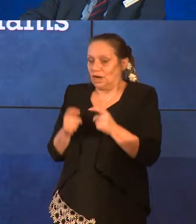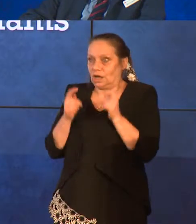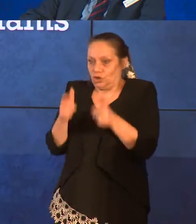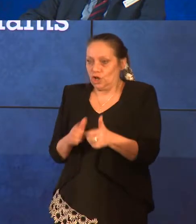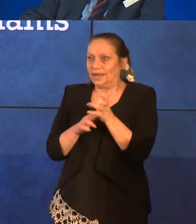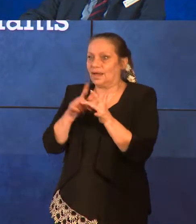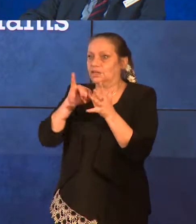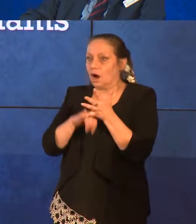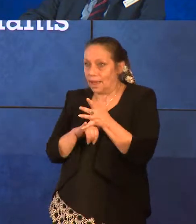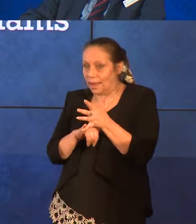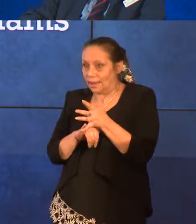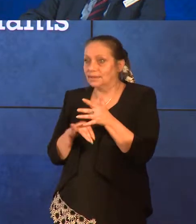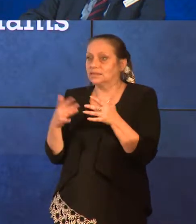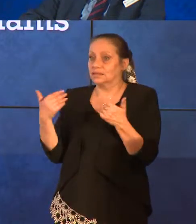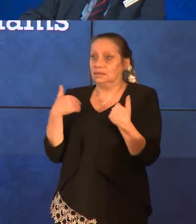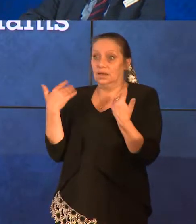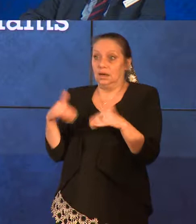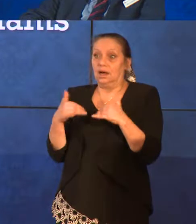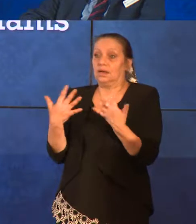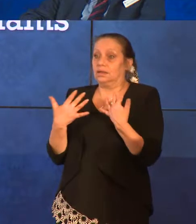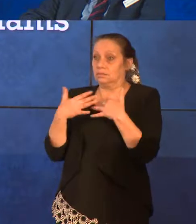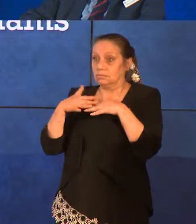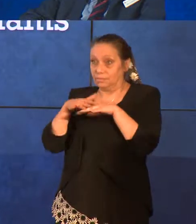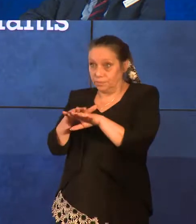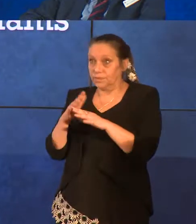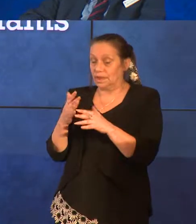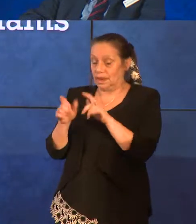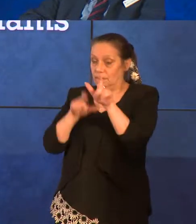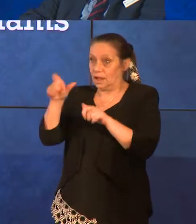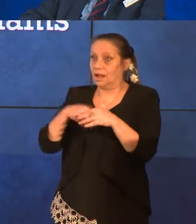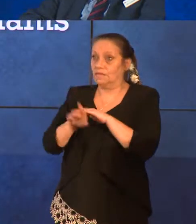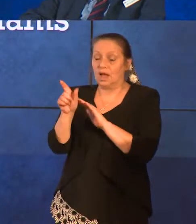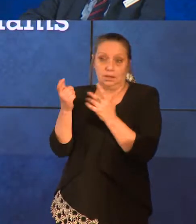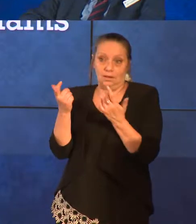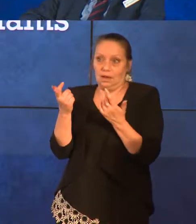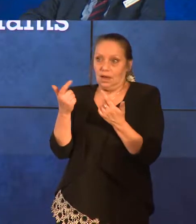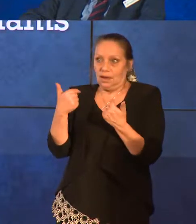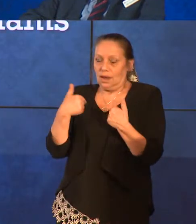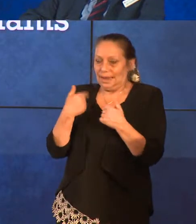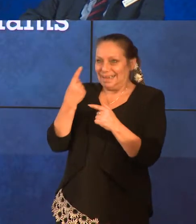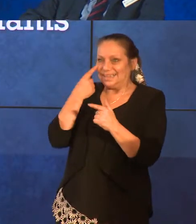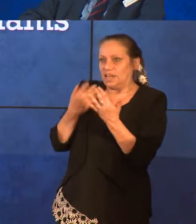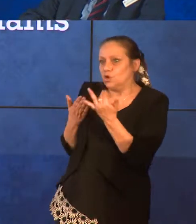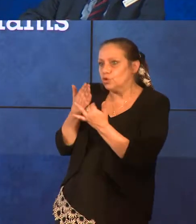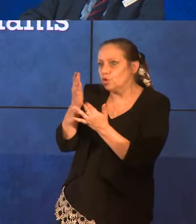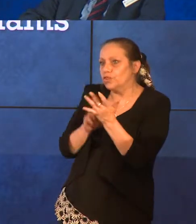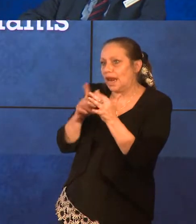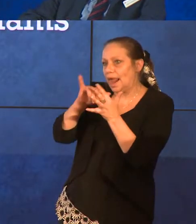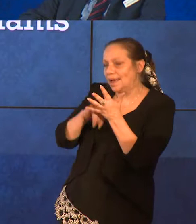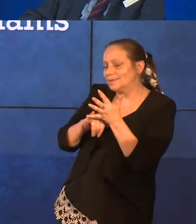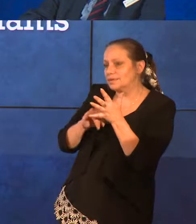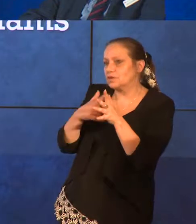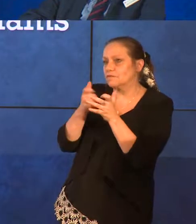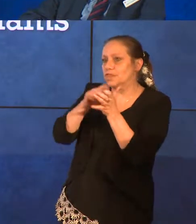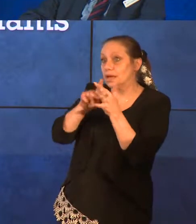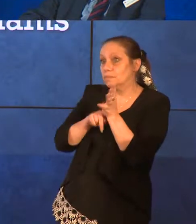the NDIS was inextricably interwoven in the lives of our clients, and that we didn't just see it through the lens of the appeals